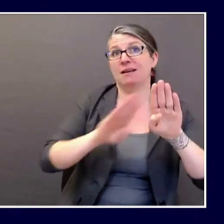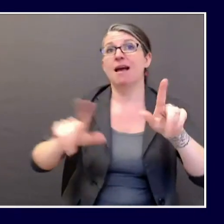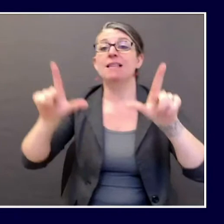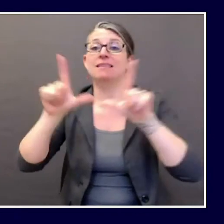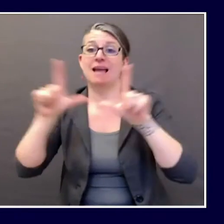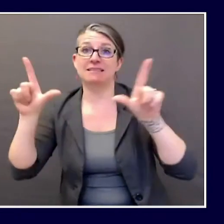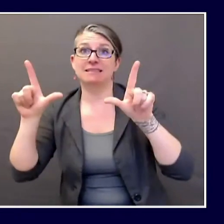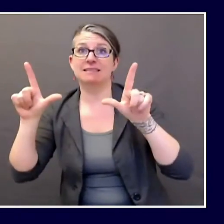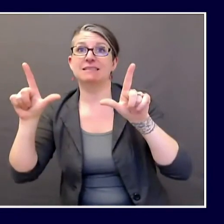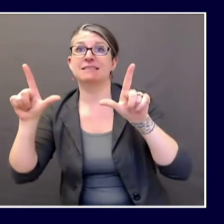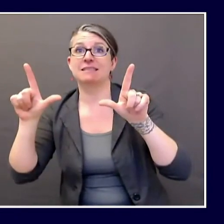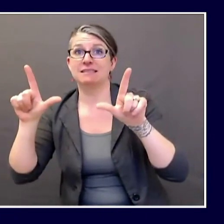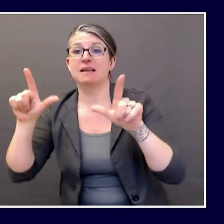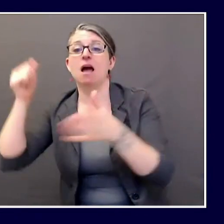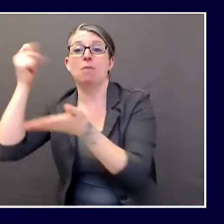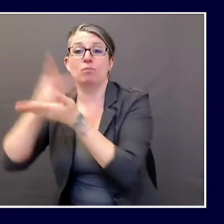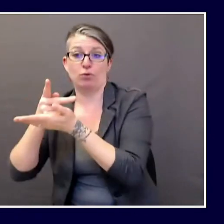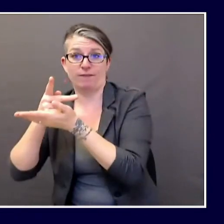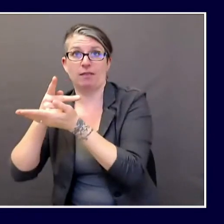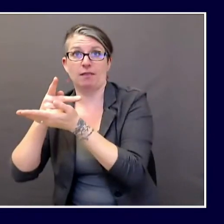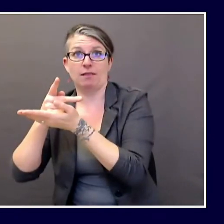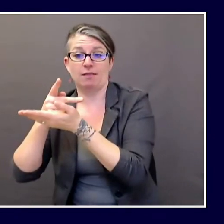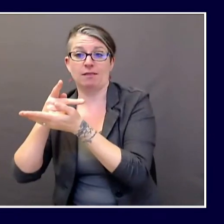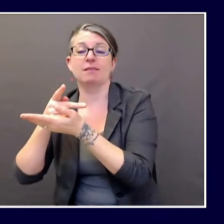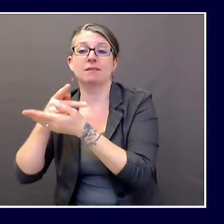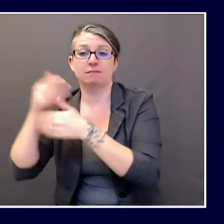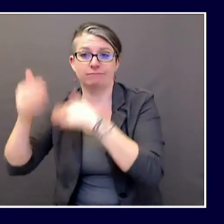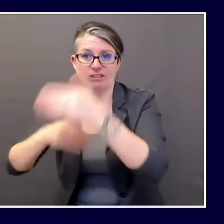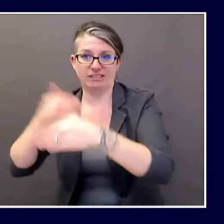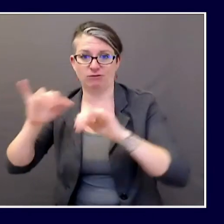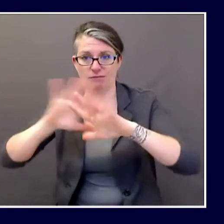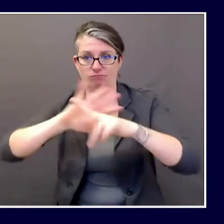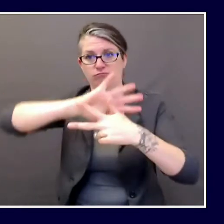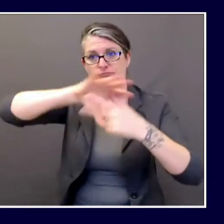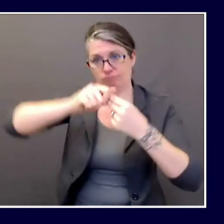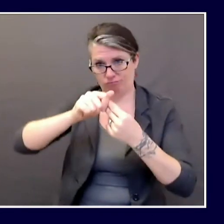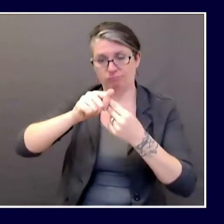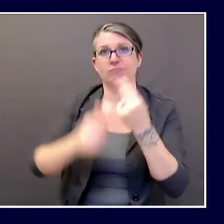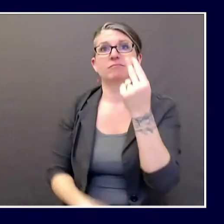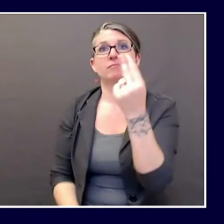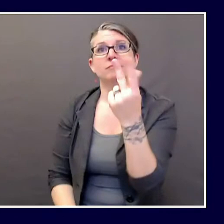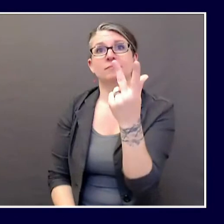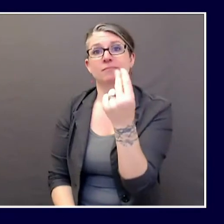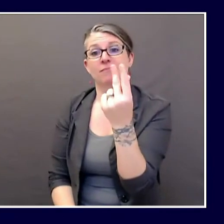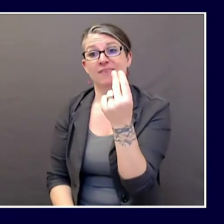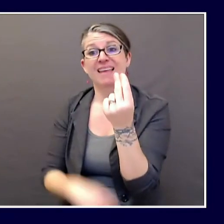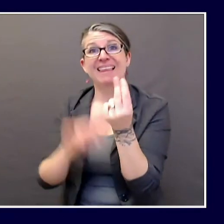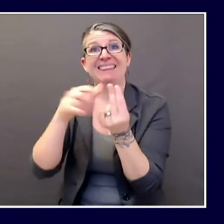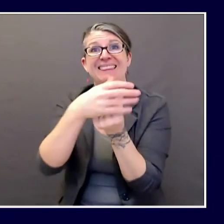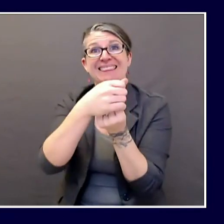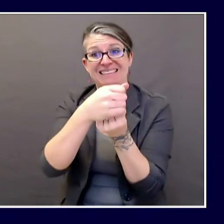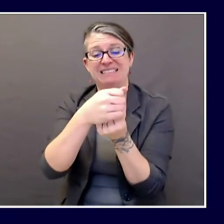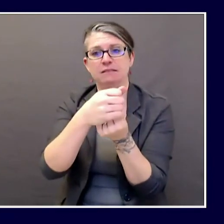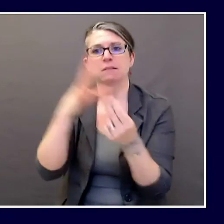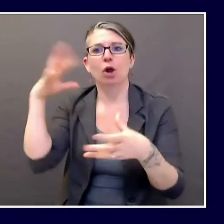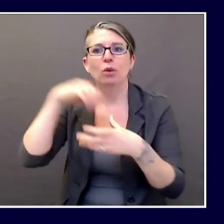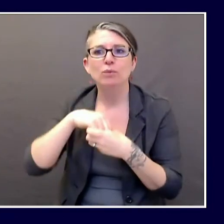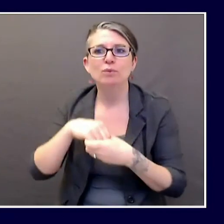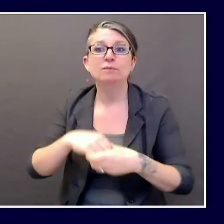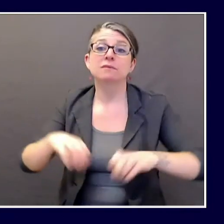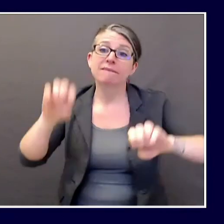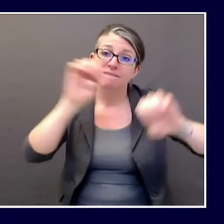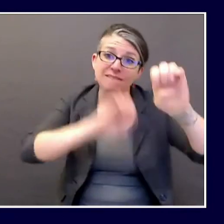to traditional good manufacturing practices? That process is, however, not one that the companies have themselves submitted